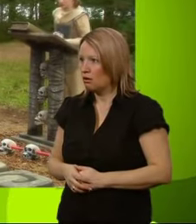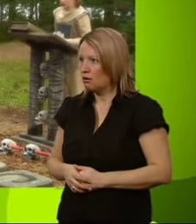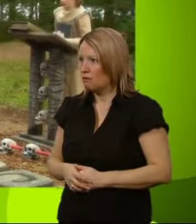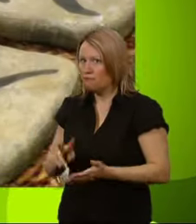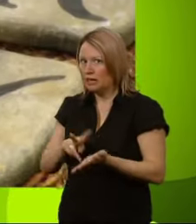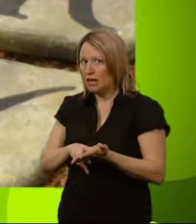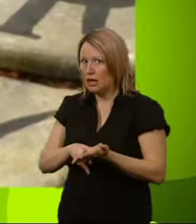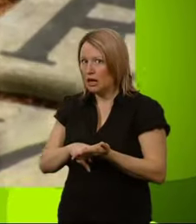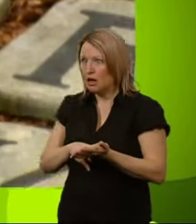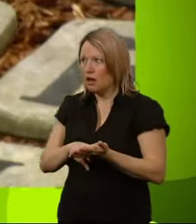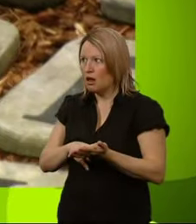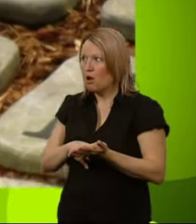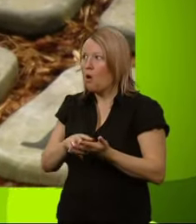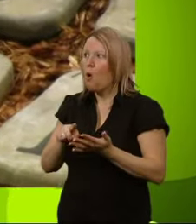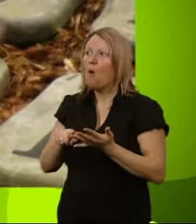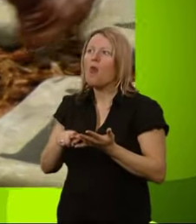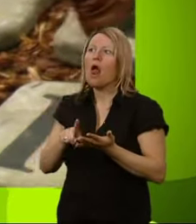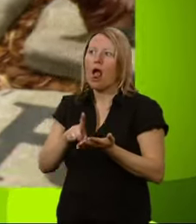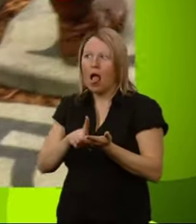O. L.